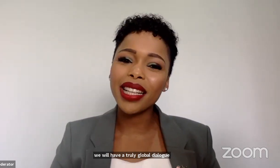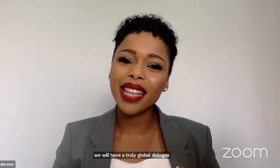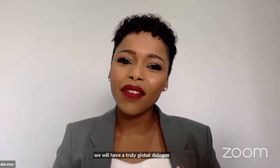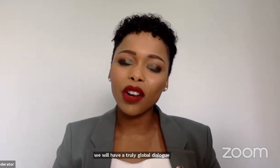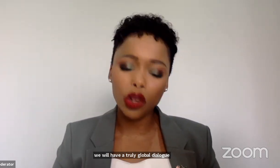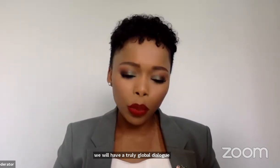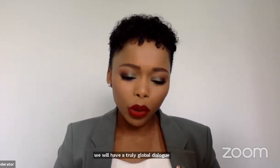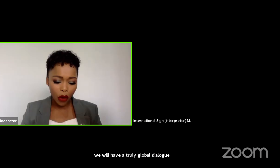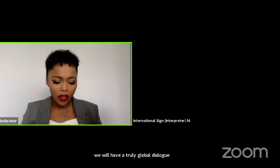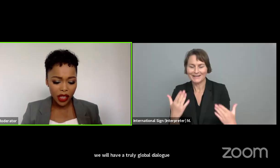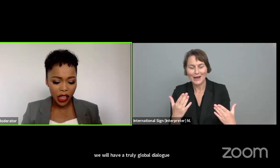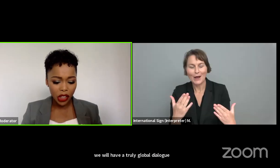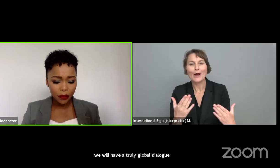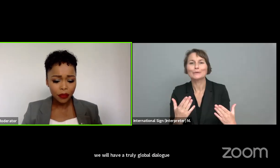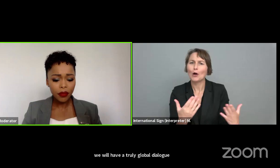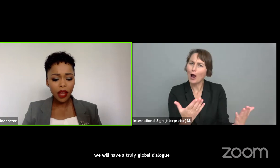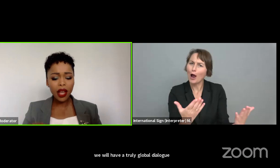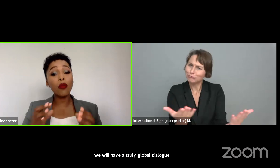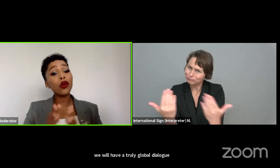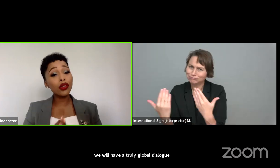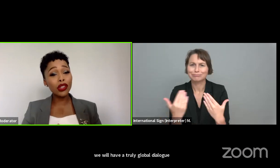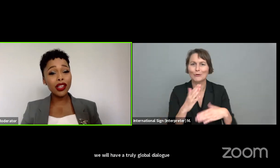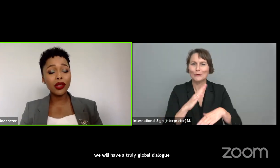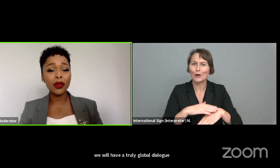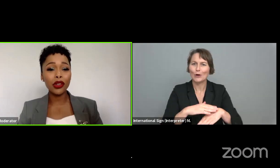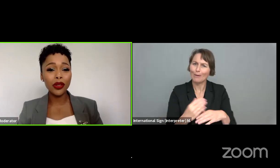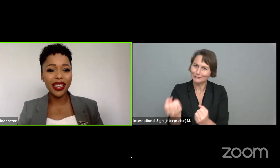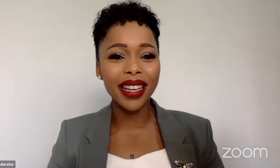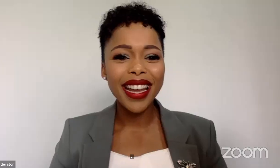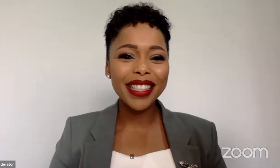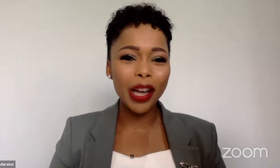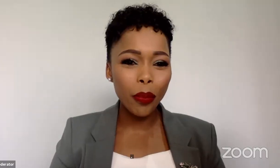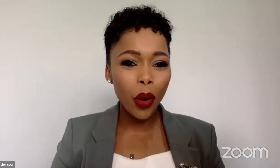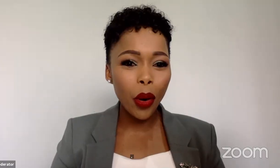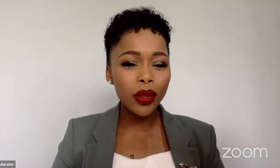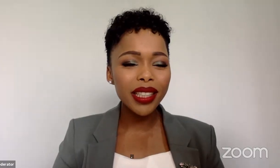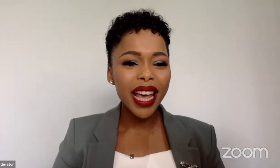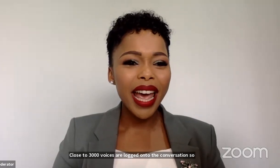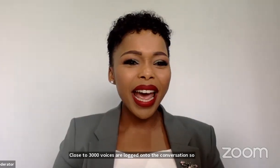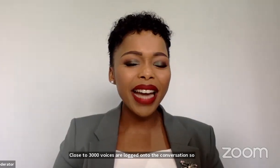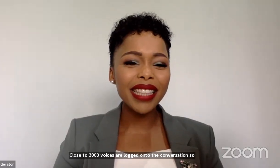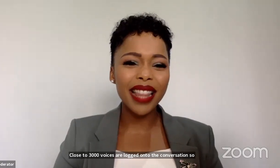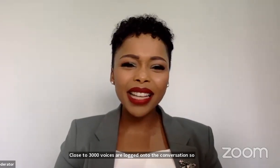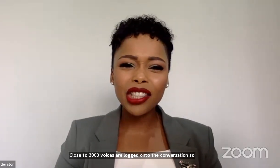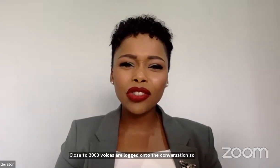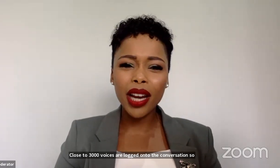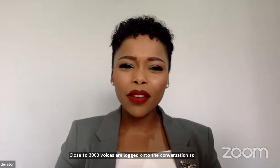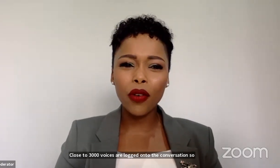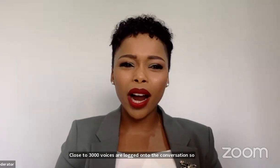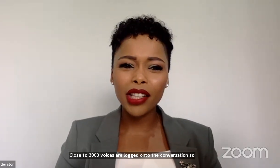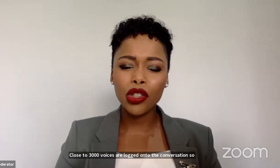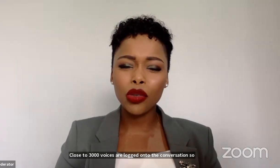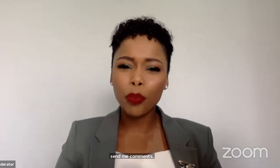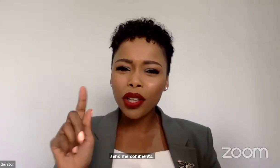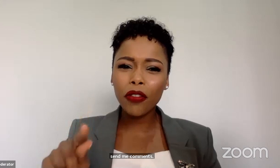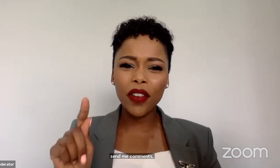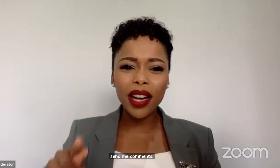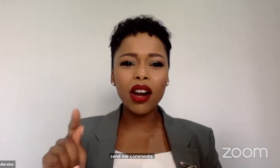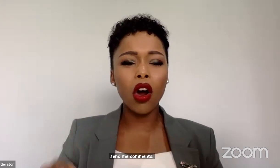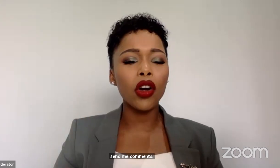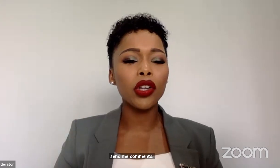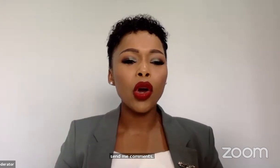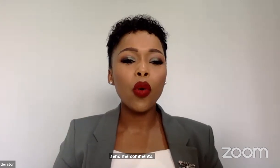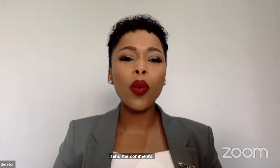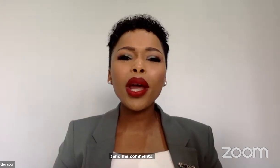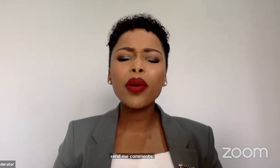comments and let's have a global conversation. We're also going to be using some polls, and that's really for us to put a